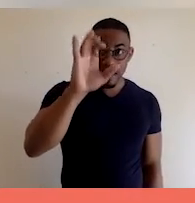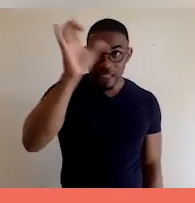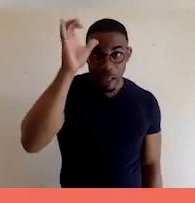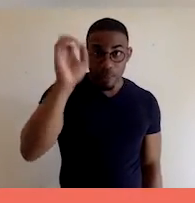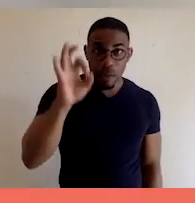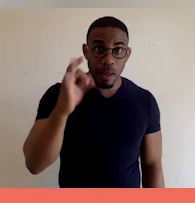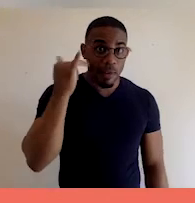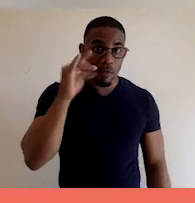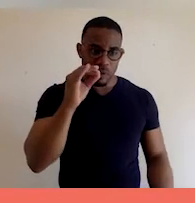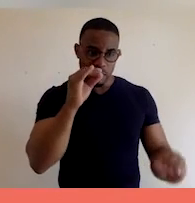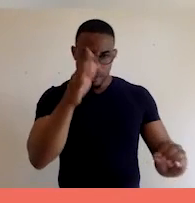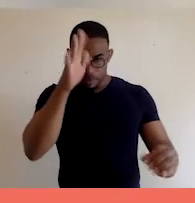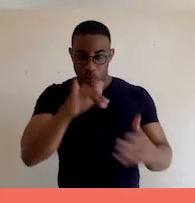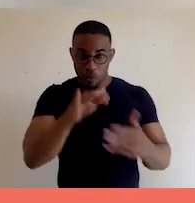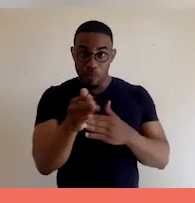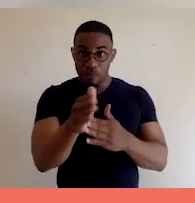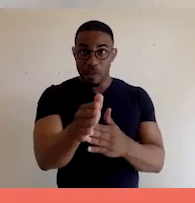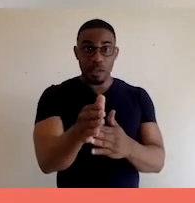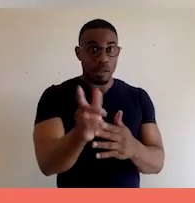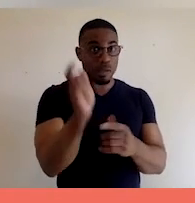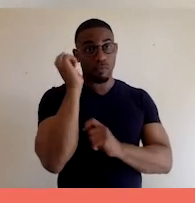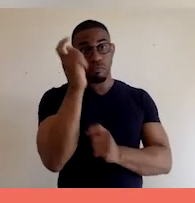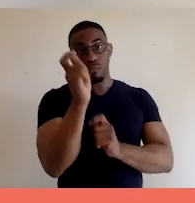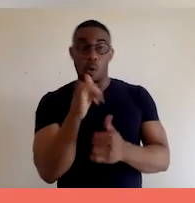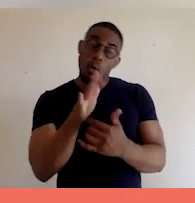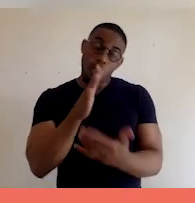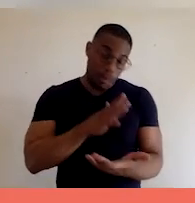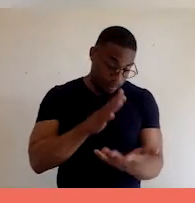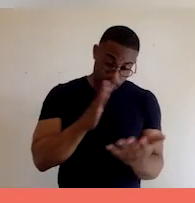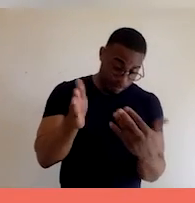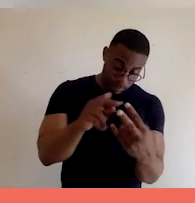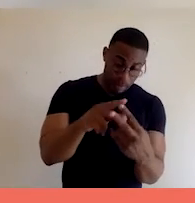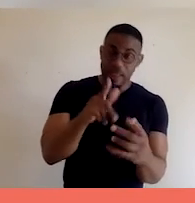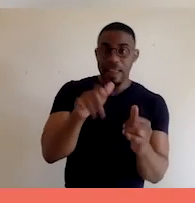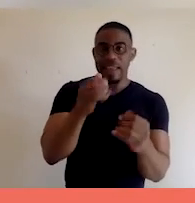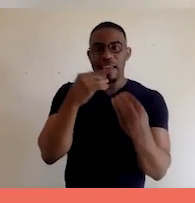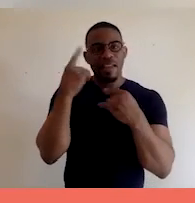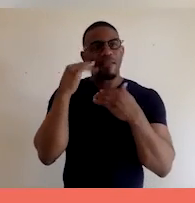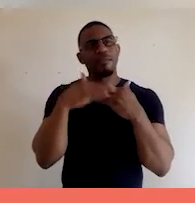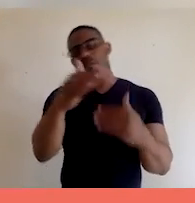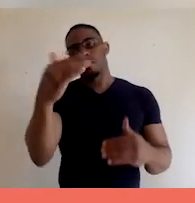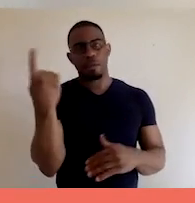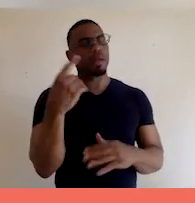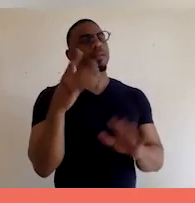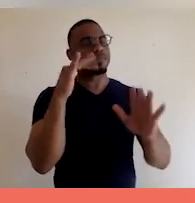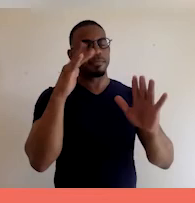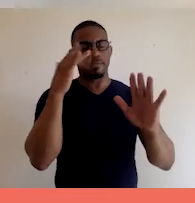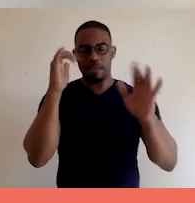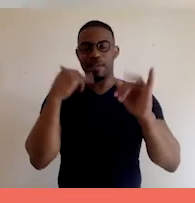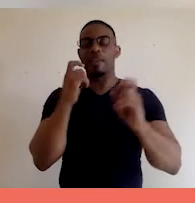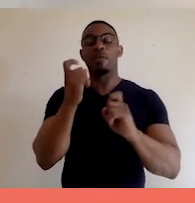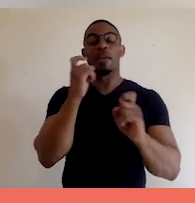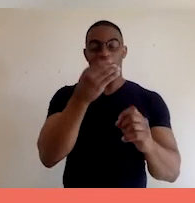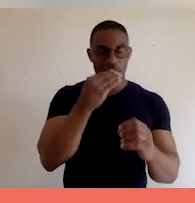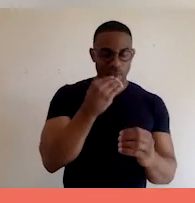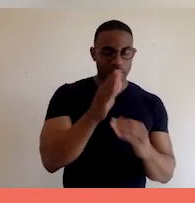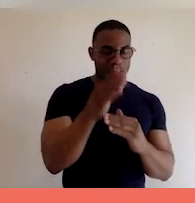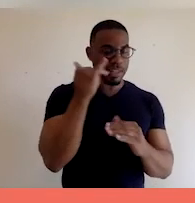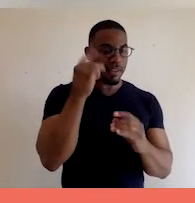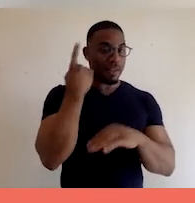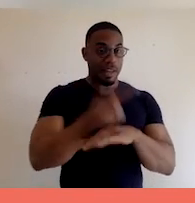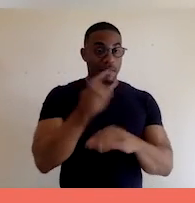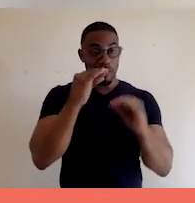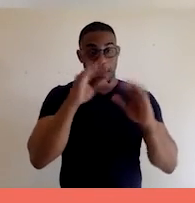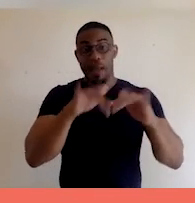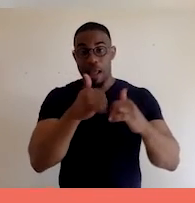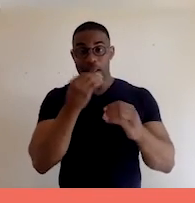of if you teach a man to fish or teach a woman to fish, they can eat for a day. If you give them a fish, they can eat for a day. But if you teach